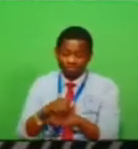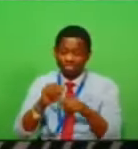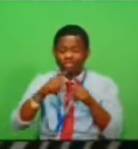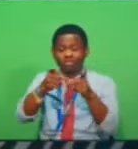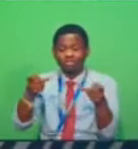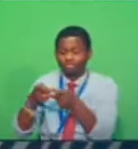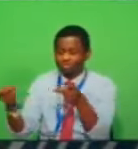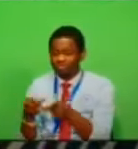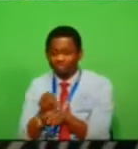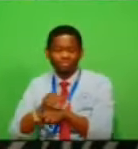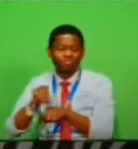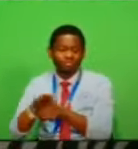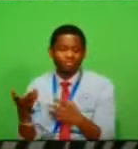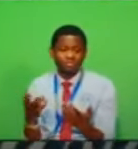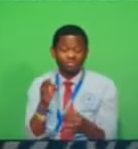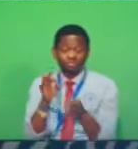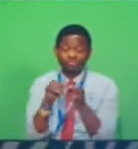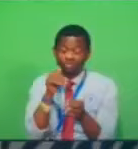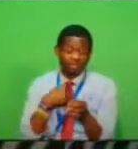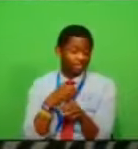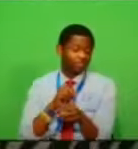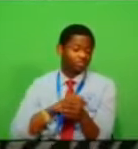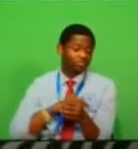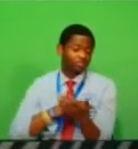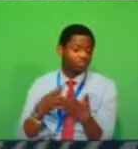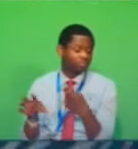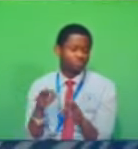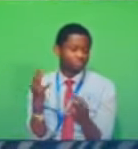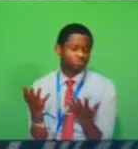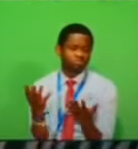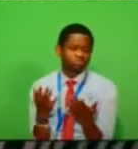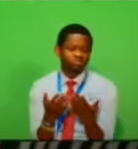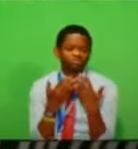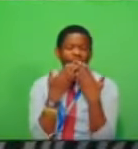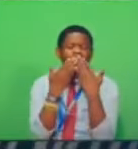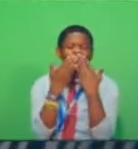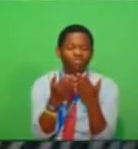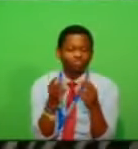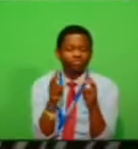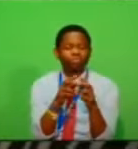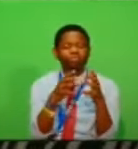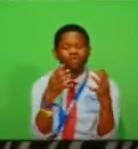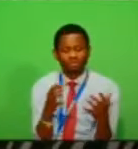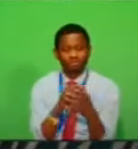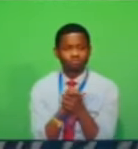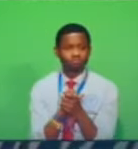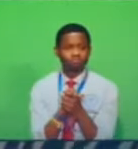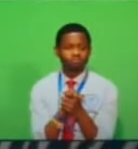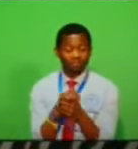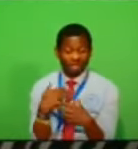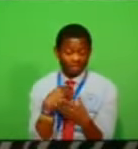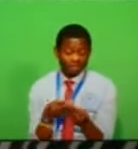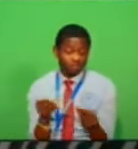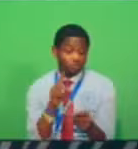of influence without the Holy Spirit. So thank you so much. I've got a few